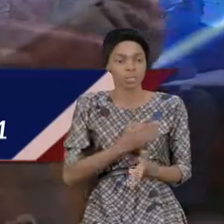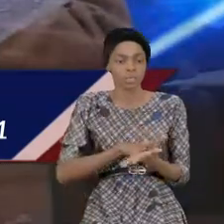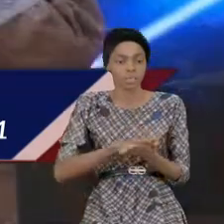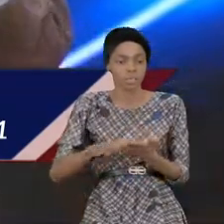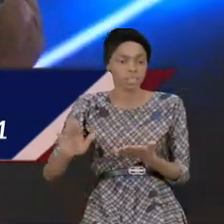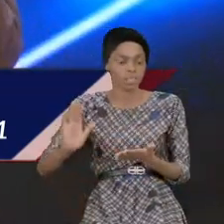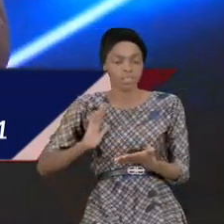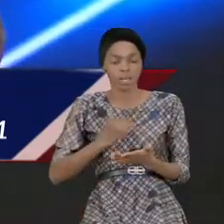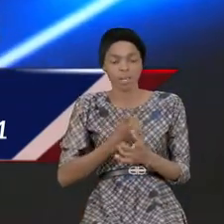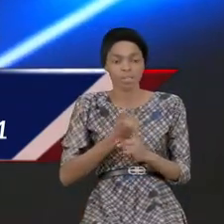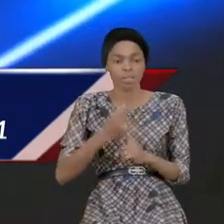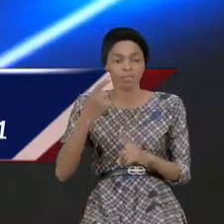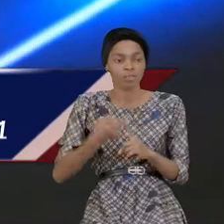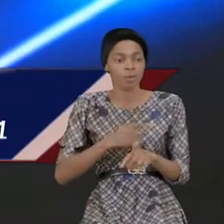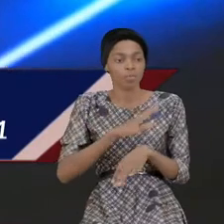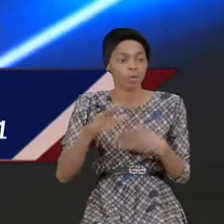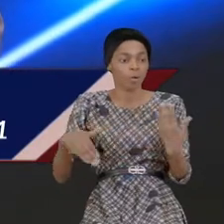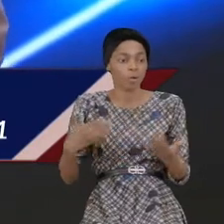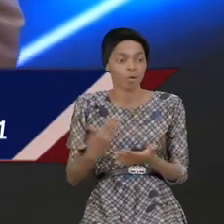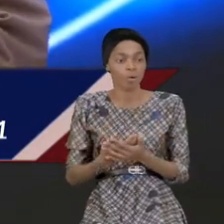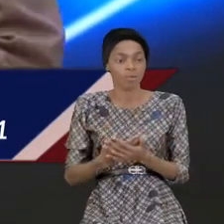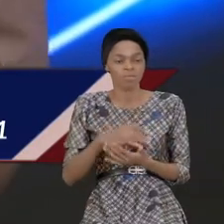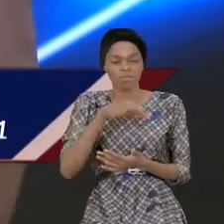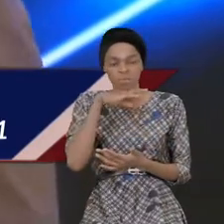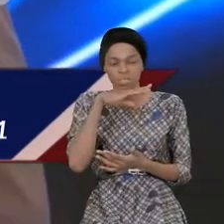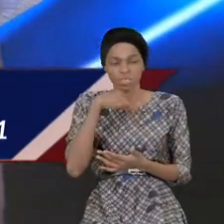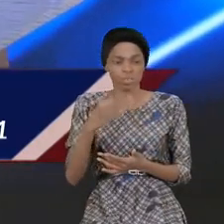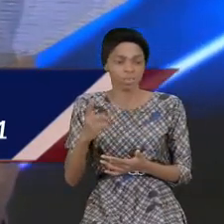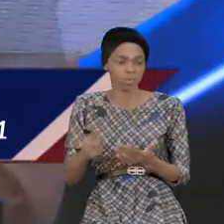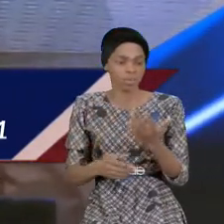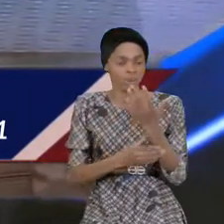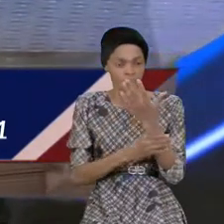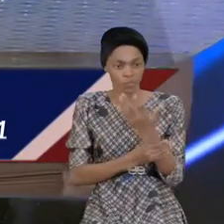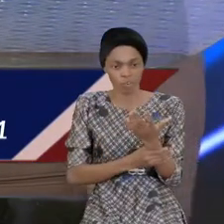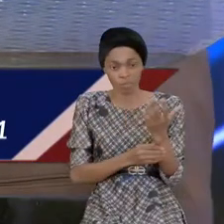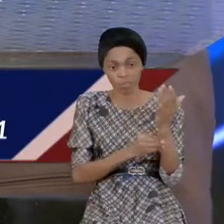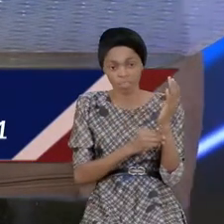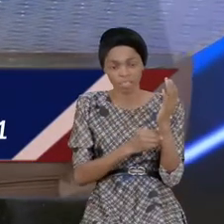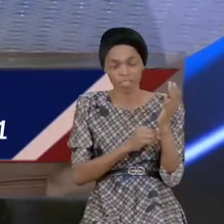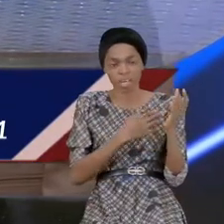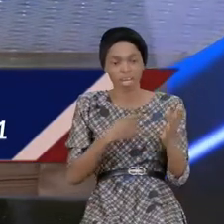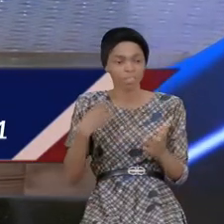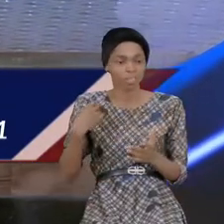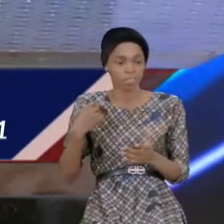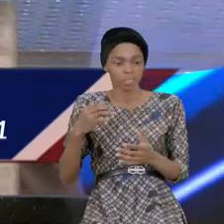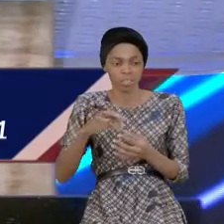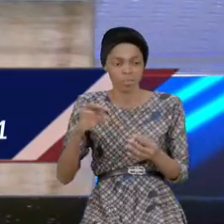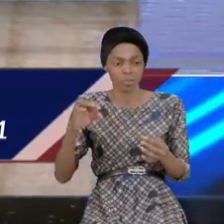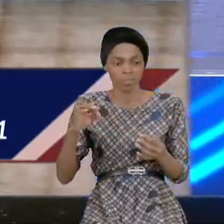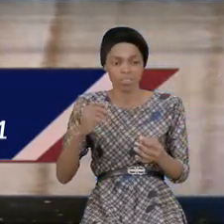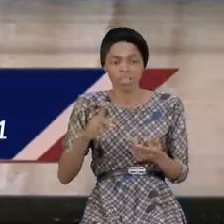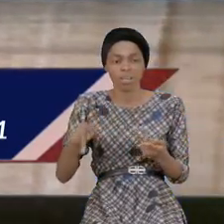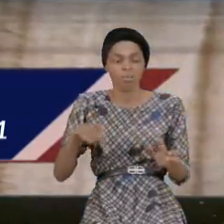ourselves from all filthiness of the flesh and of the Spirit,